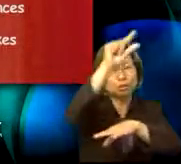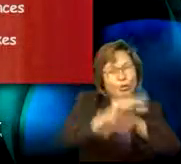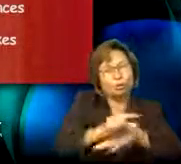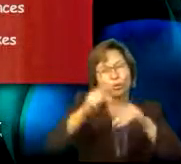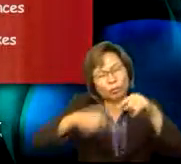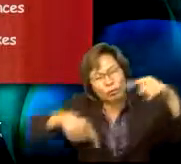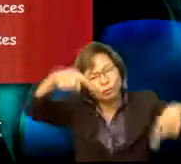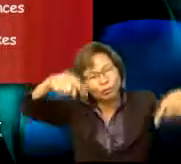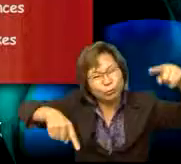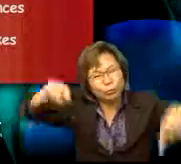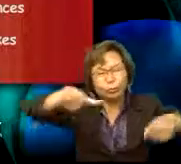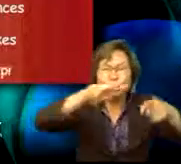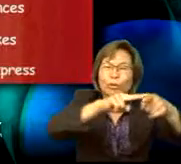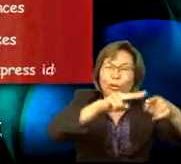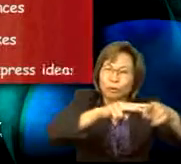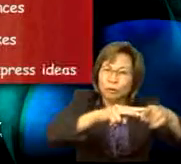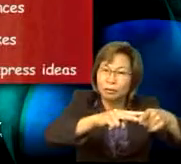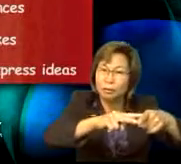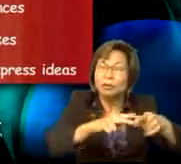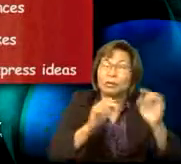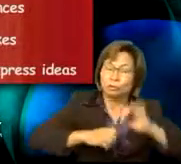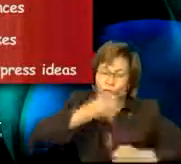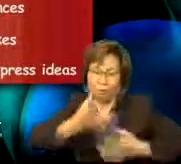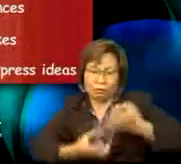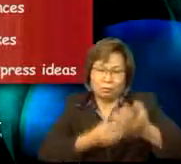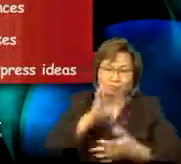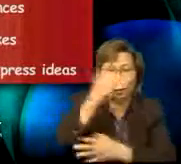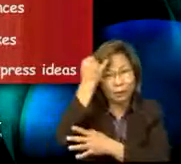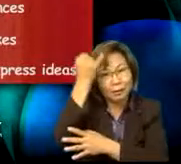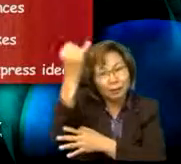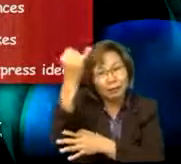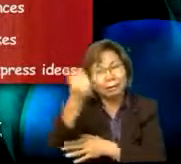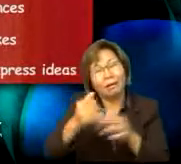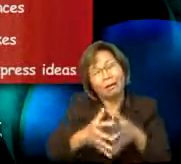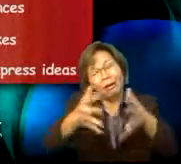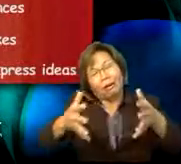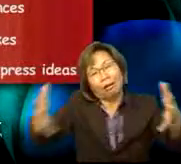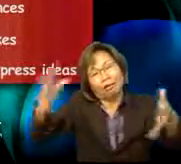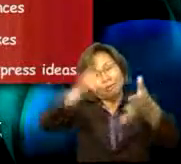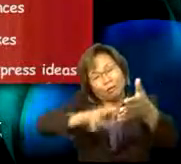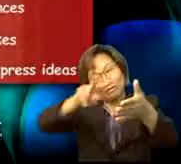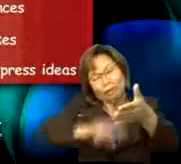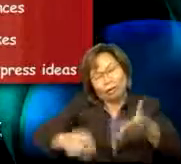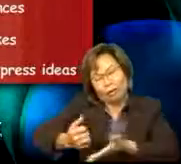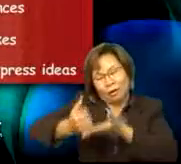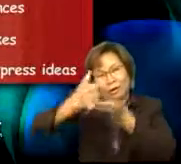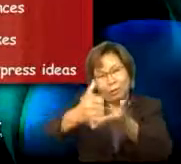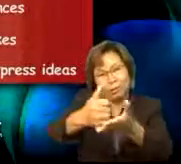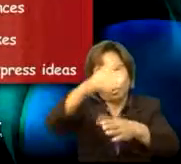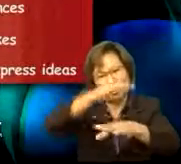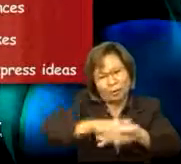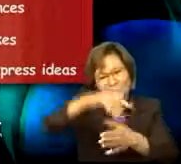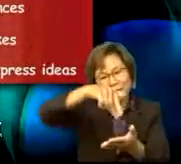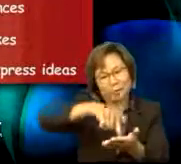Use a wide range of vocabulary to express your ideas. A lot of reading shall help